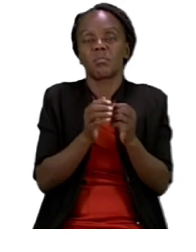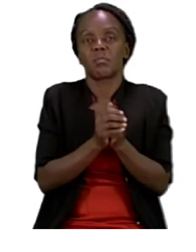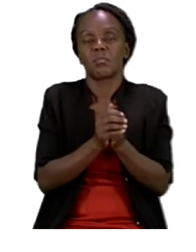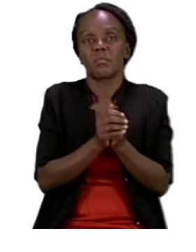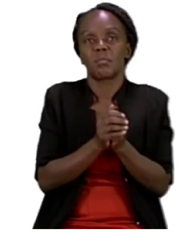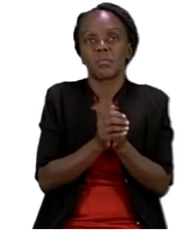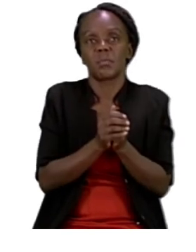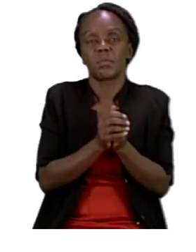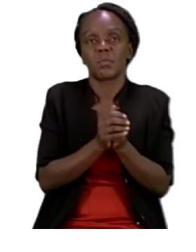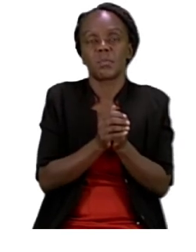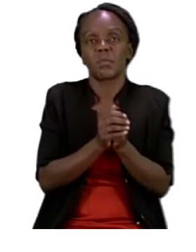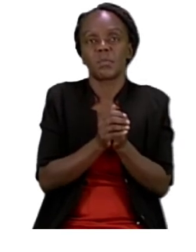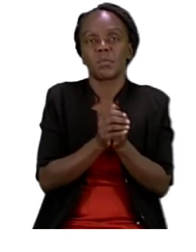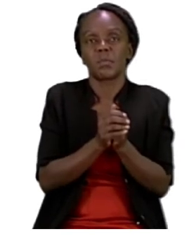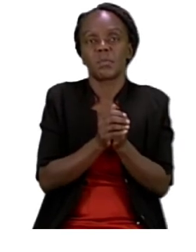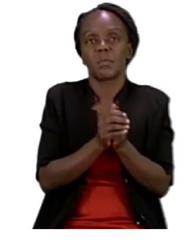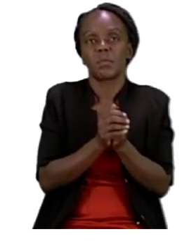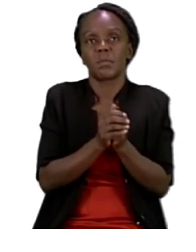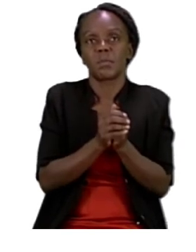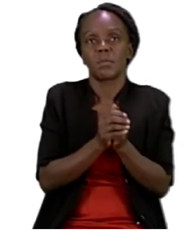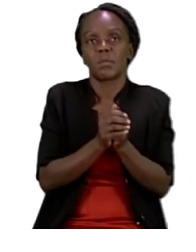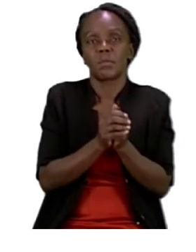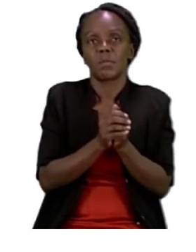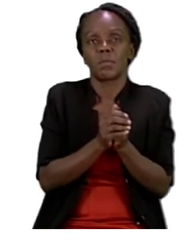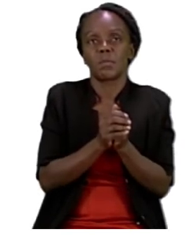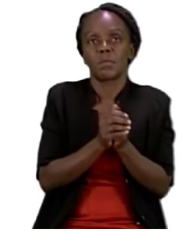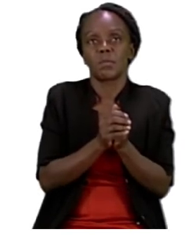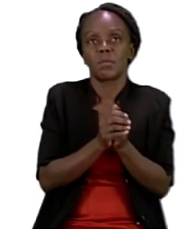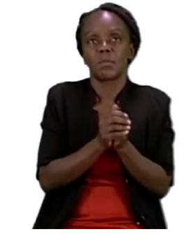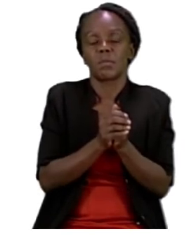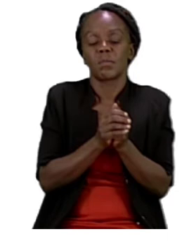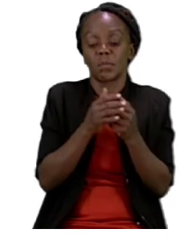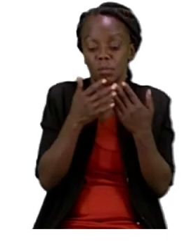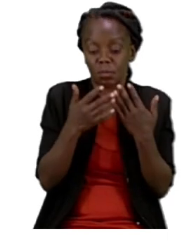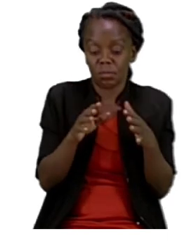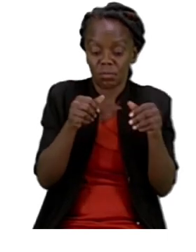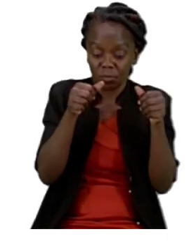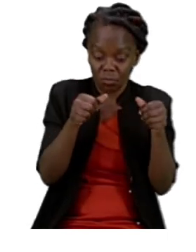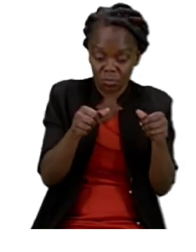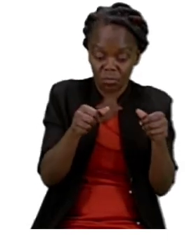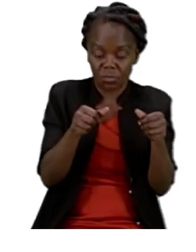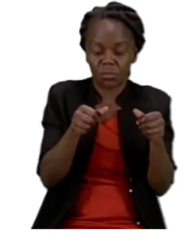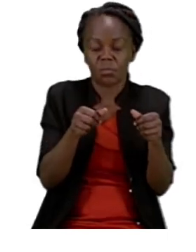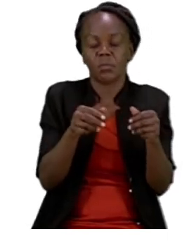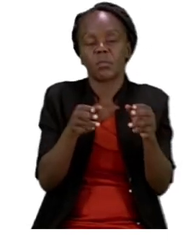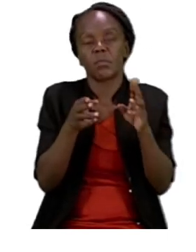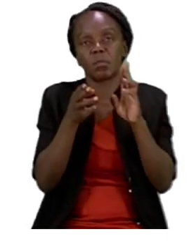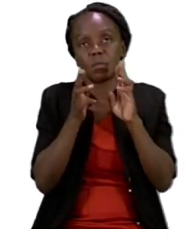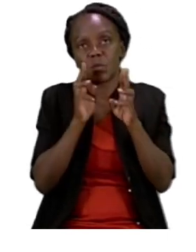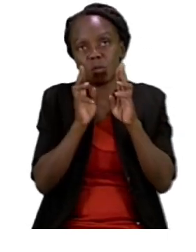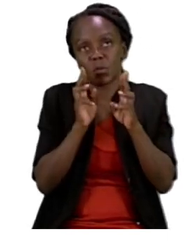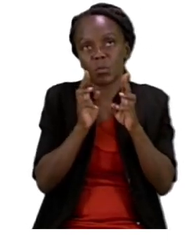and your family members or your teacher are going to talk about the different people that you can see in